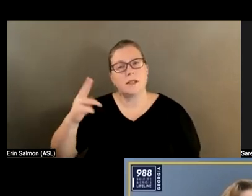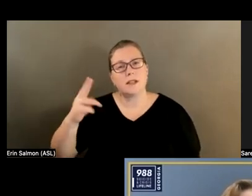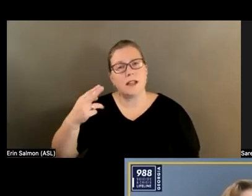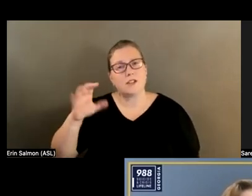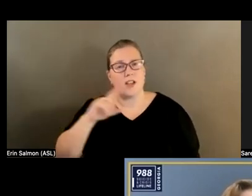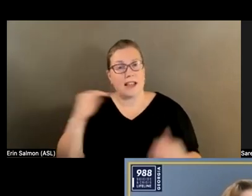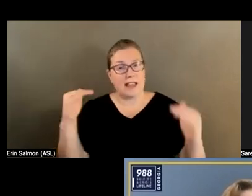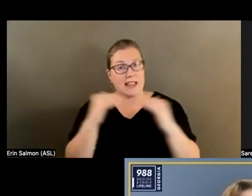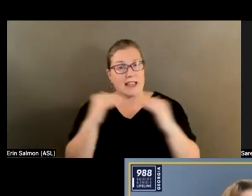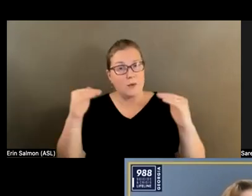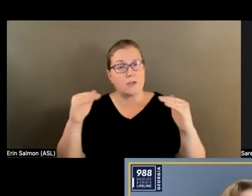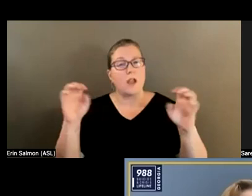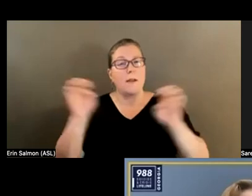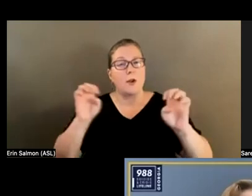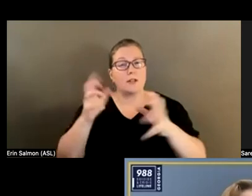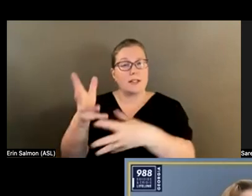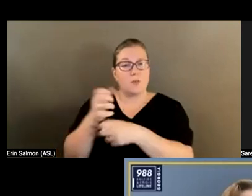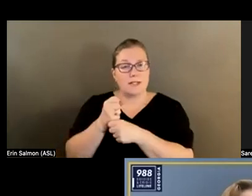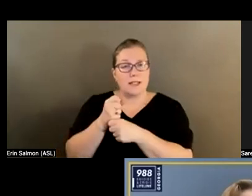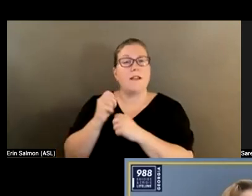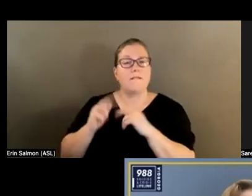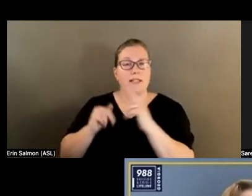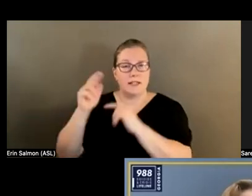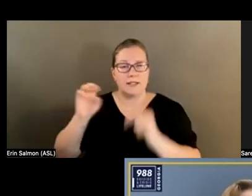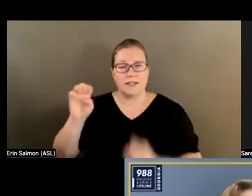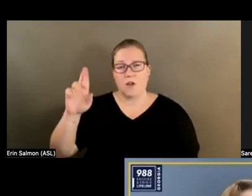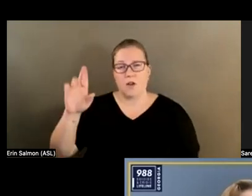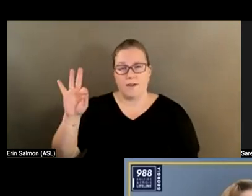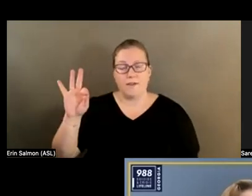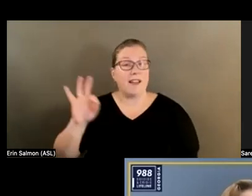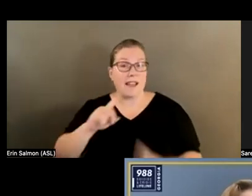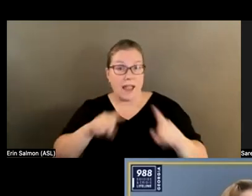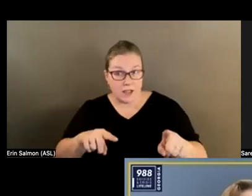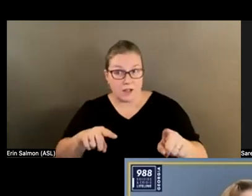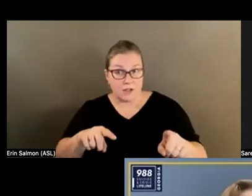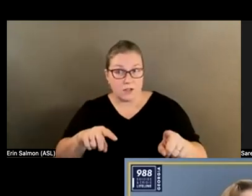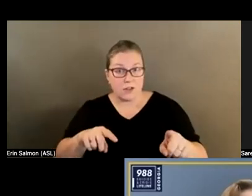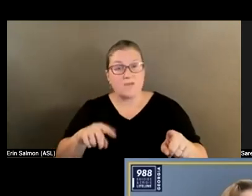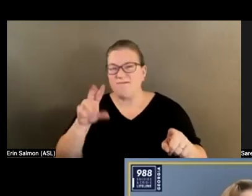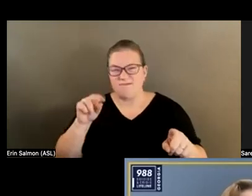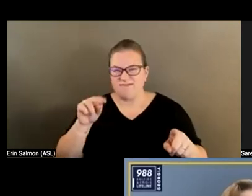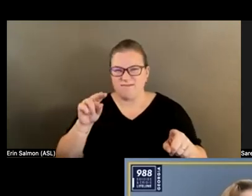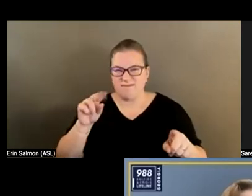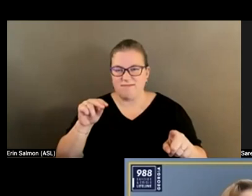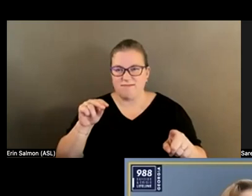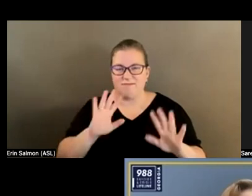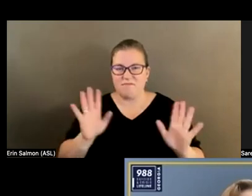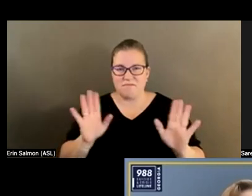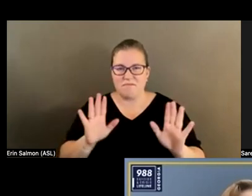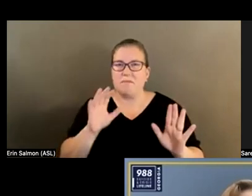to emergency receiving facilities? And the answer to that is no, not